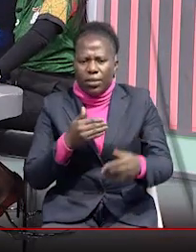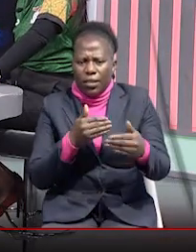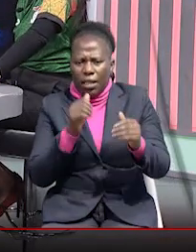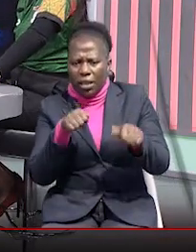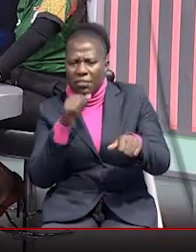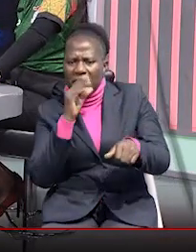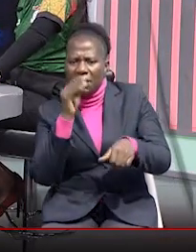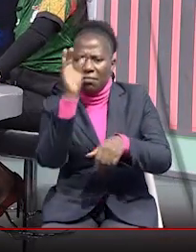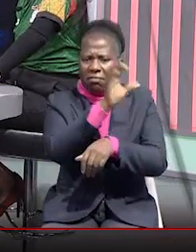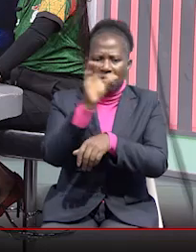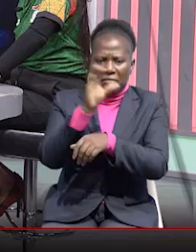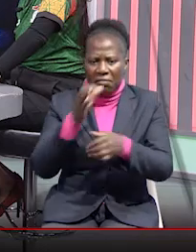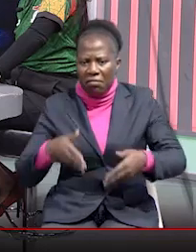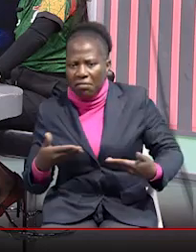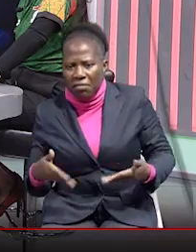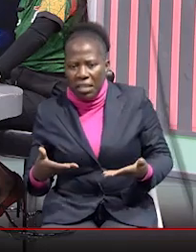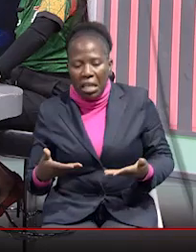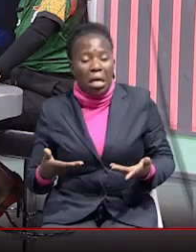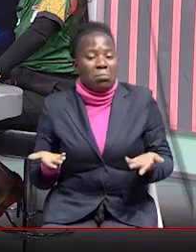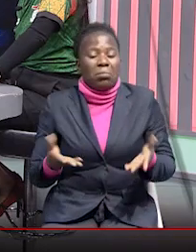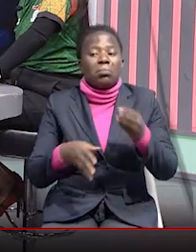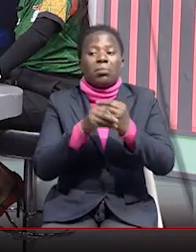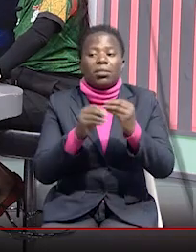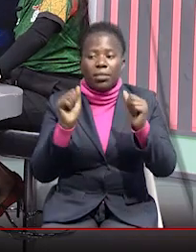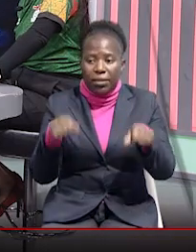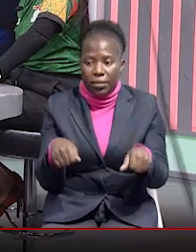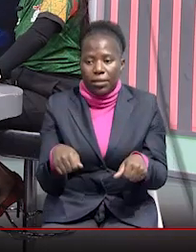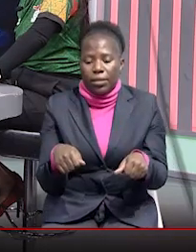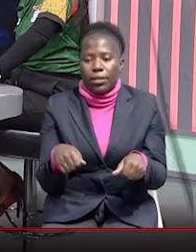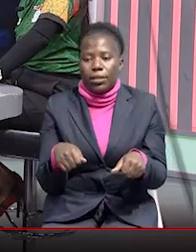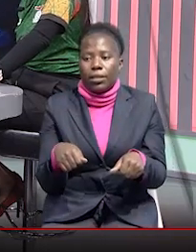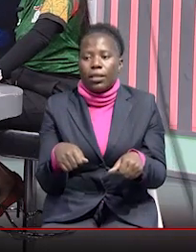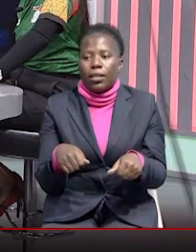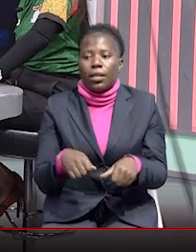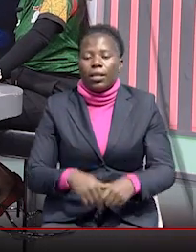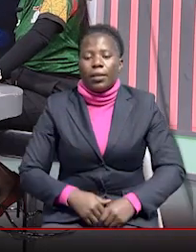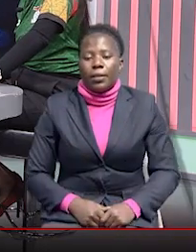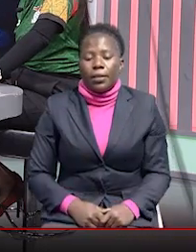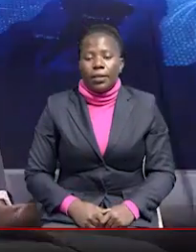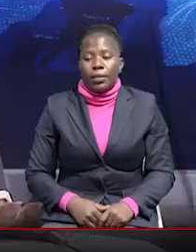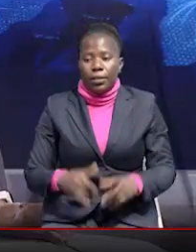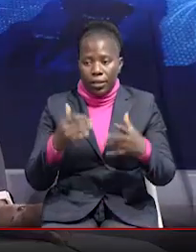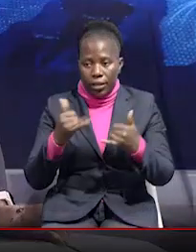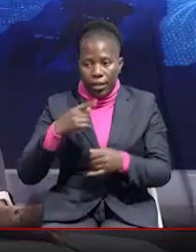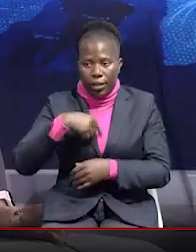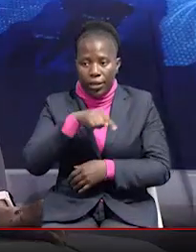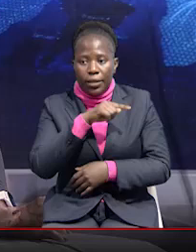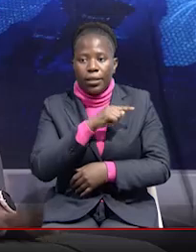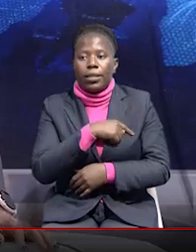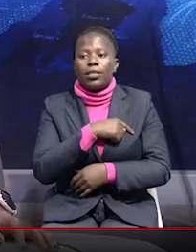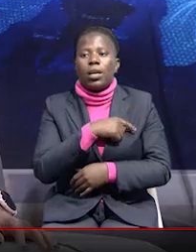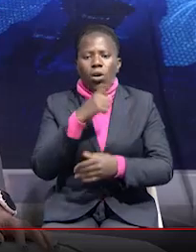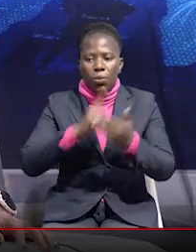Well, I think it should be in place. Yes. Yes. We've just tried to explain what is taking place right now.